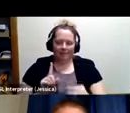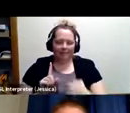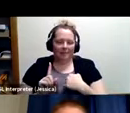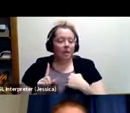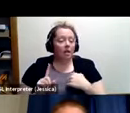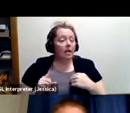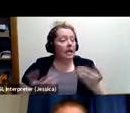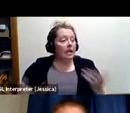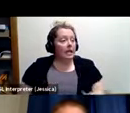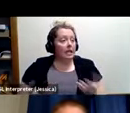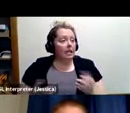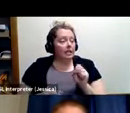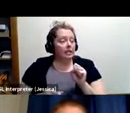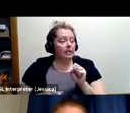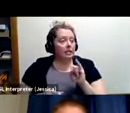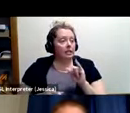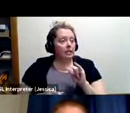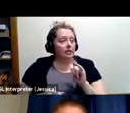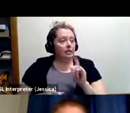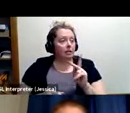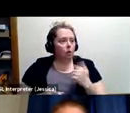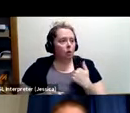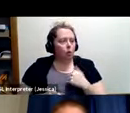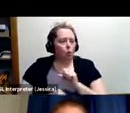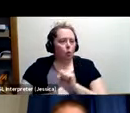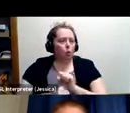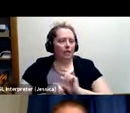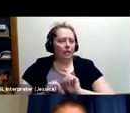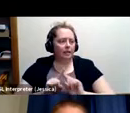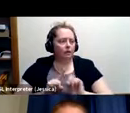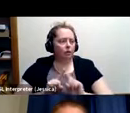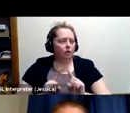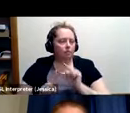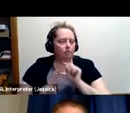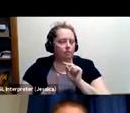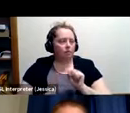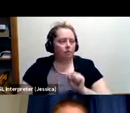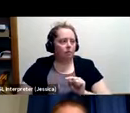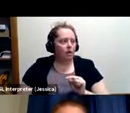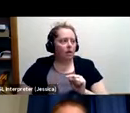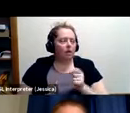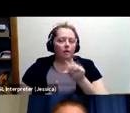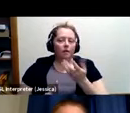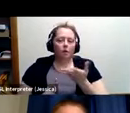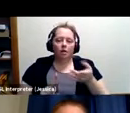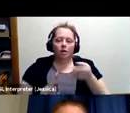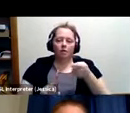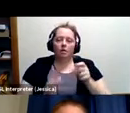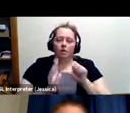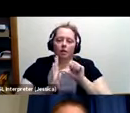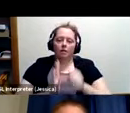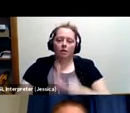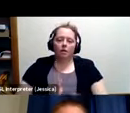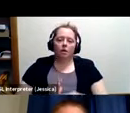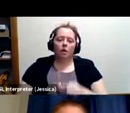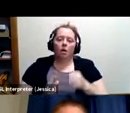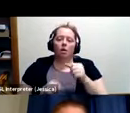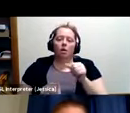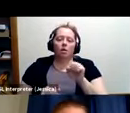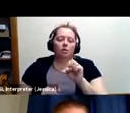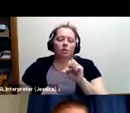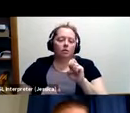different things. Something we have coming up, hopefully in September, at the latest early